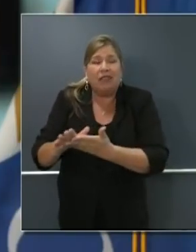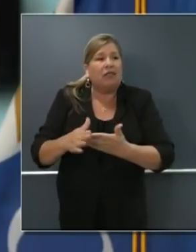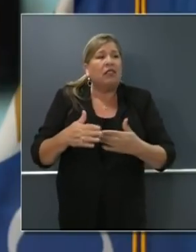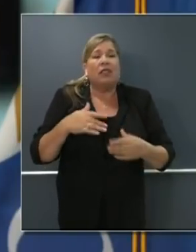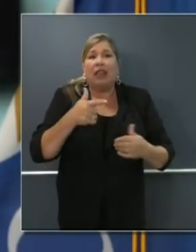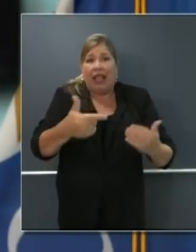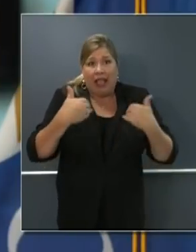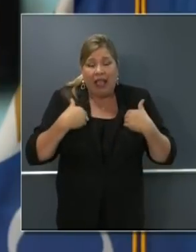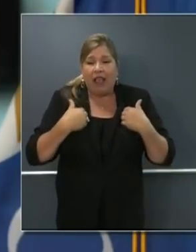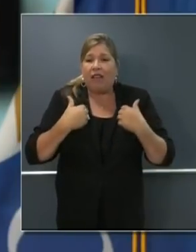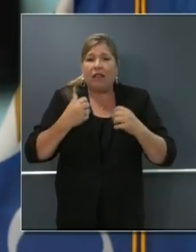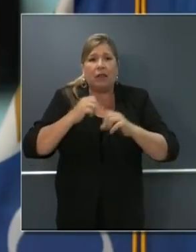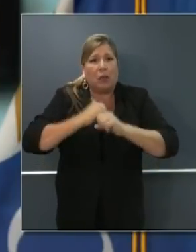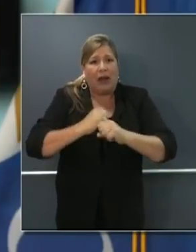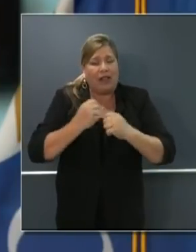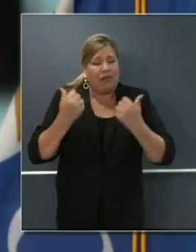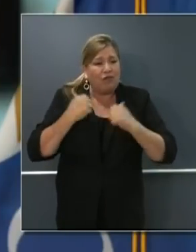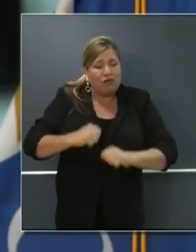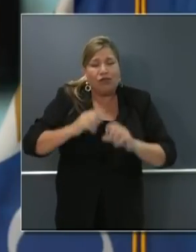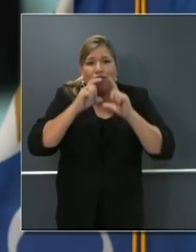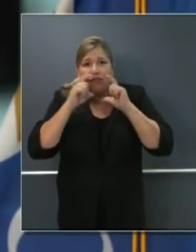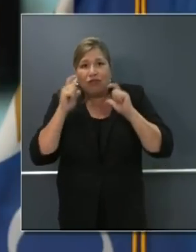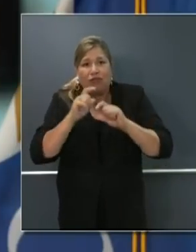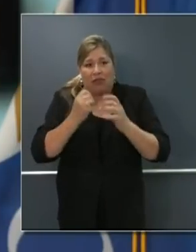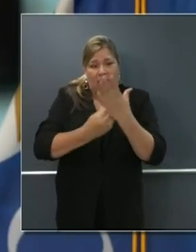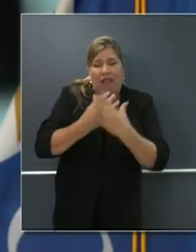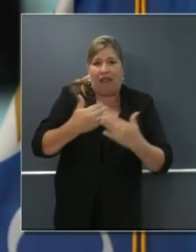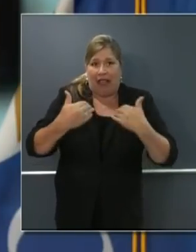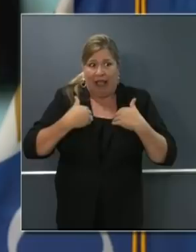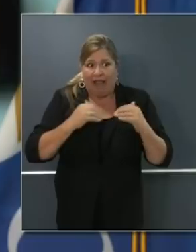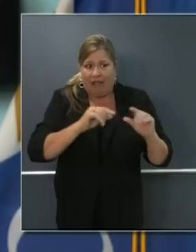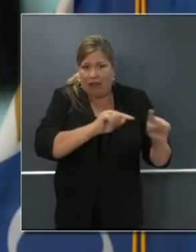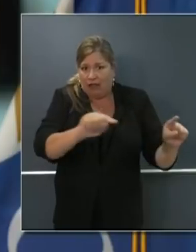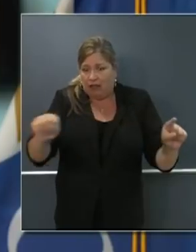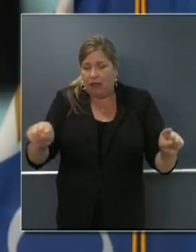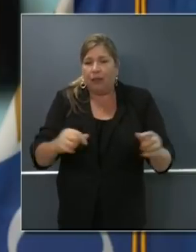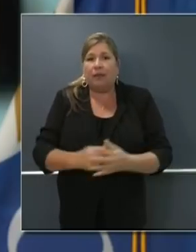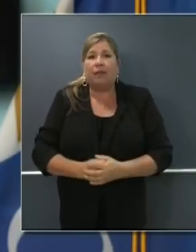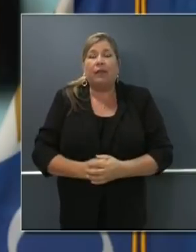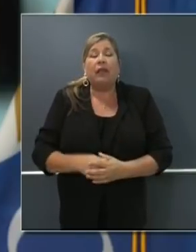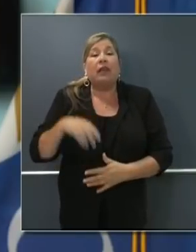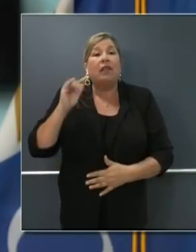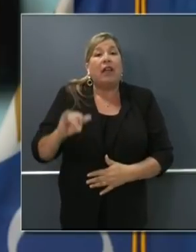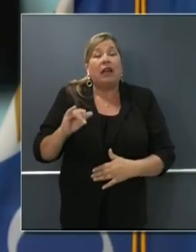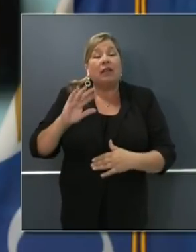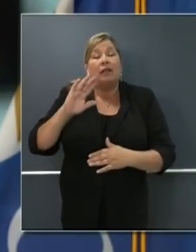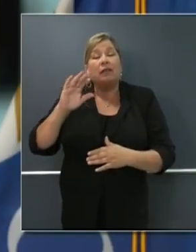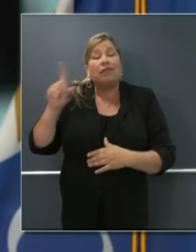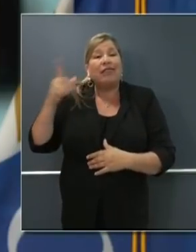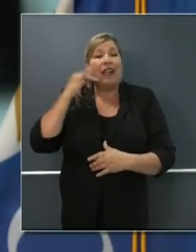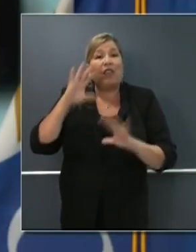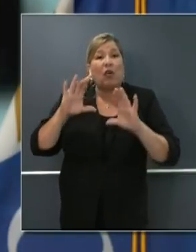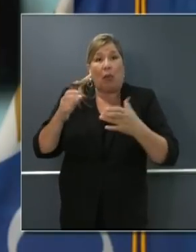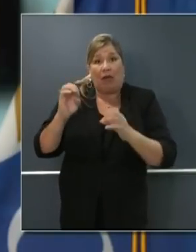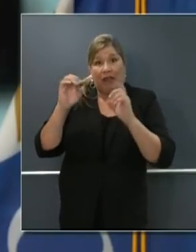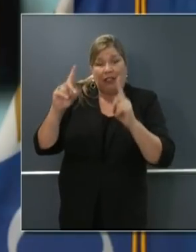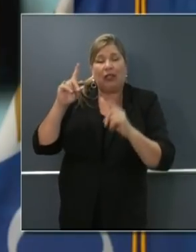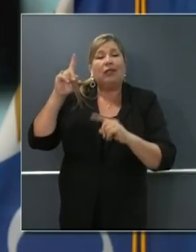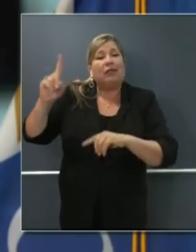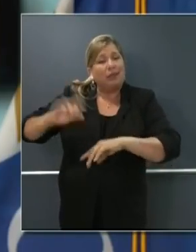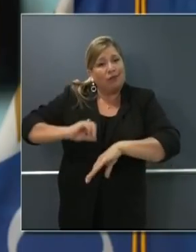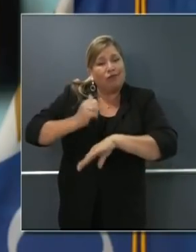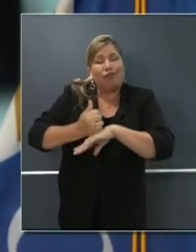facilities. CDE just put up their information today on where those $50 million are going. They're going to get those